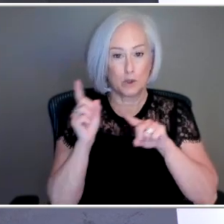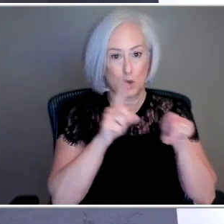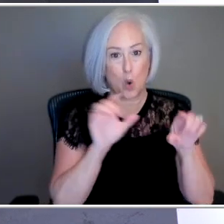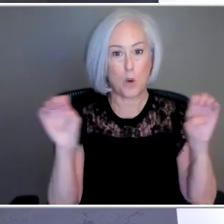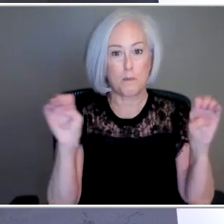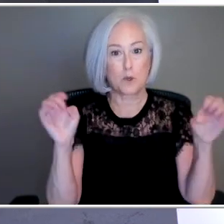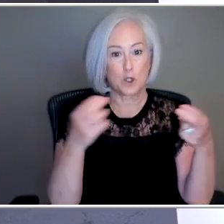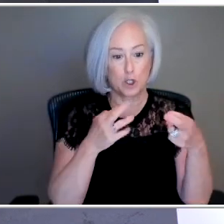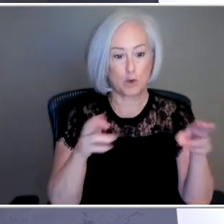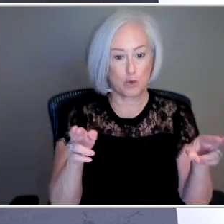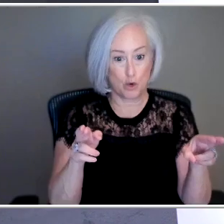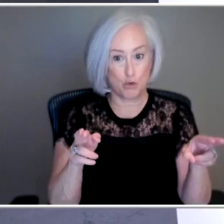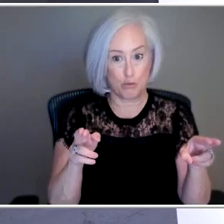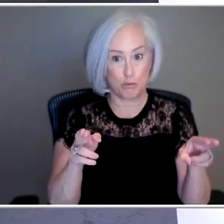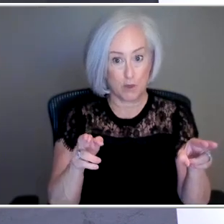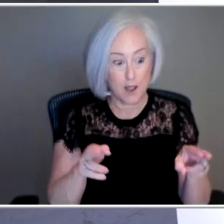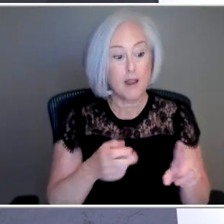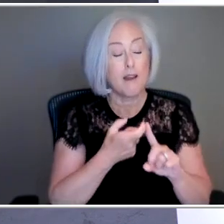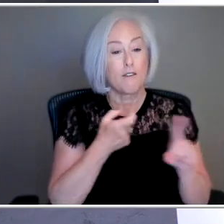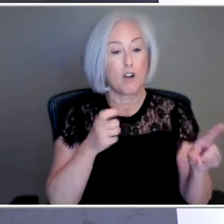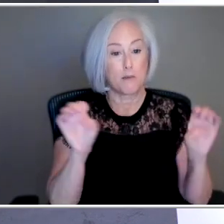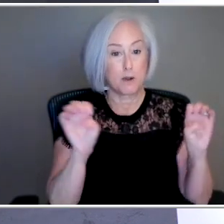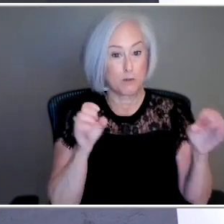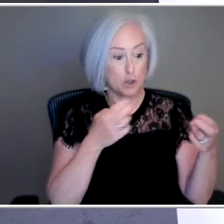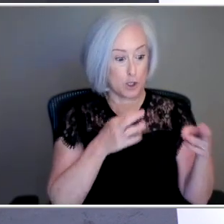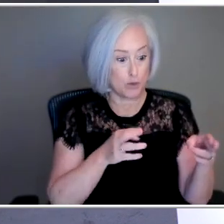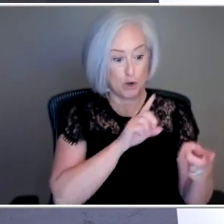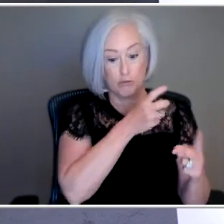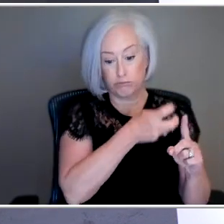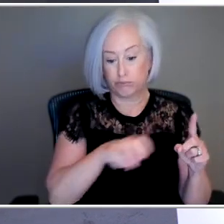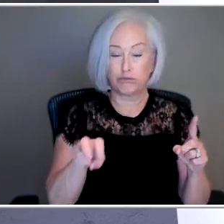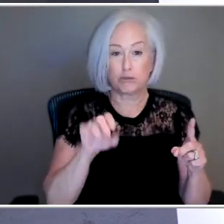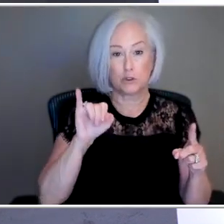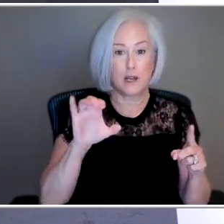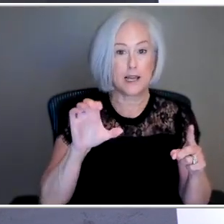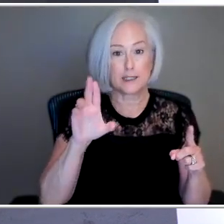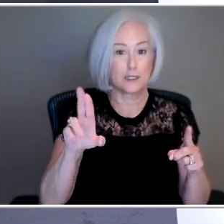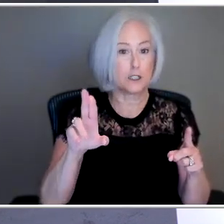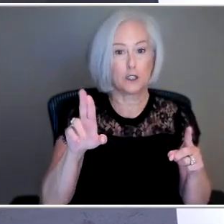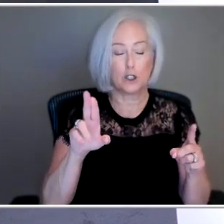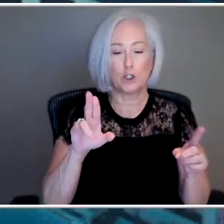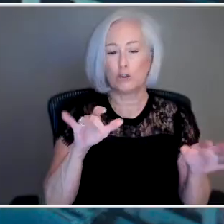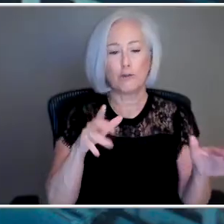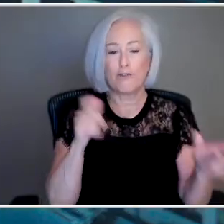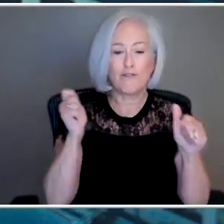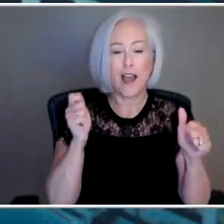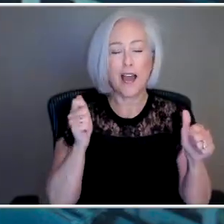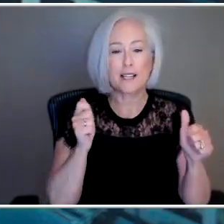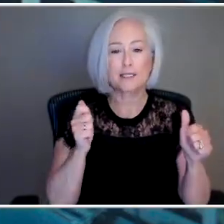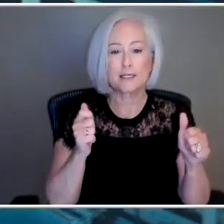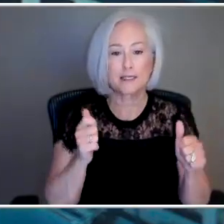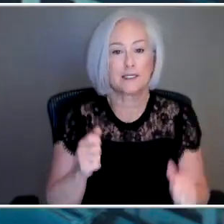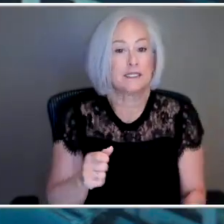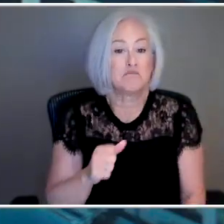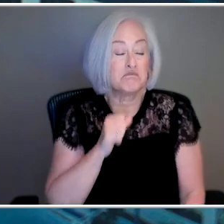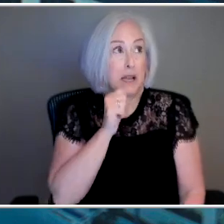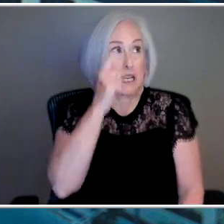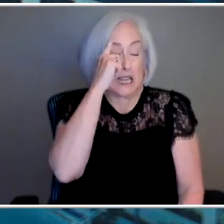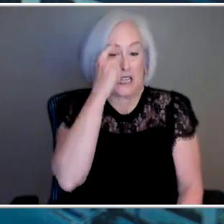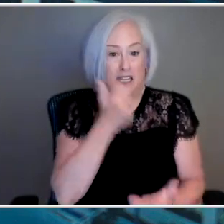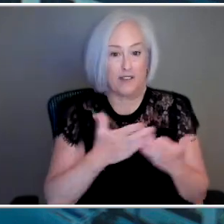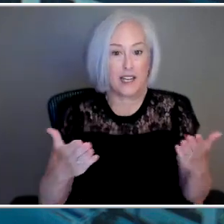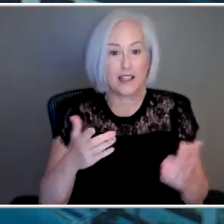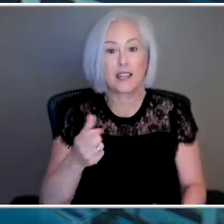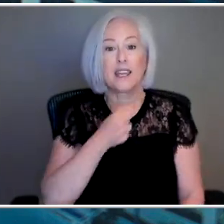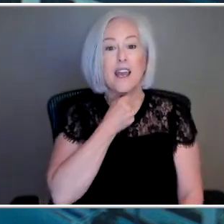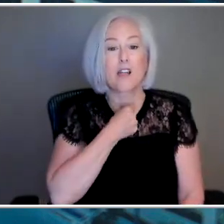he go from the ER then into the ICU? And this was escalating quite quickly. Yes, well, I didn't think anything of it. He's just having throat pain, and I just thought we